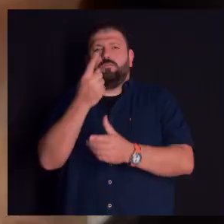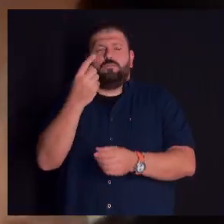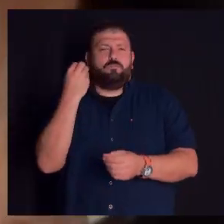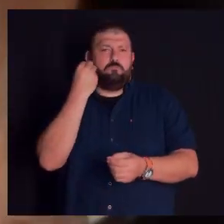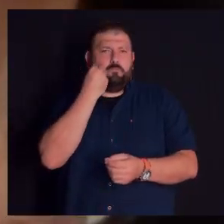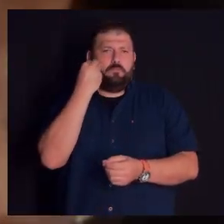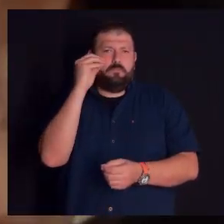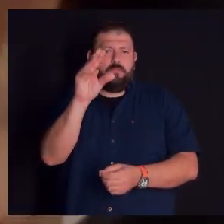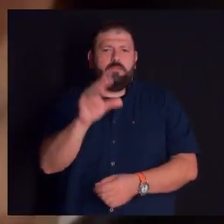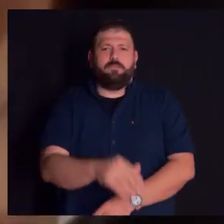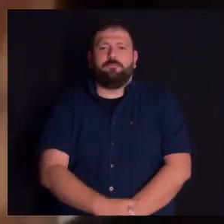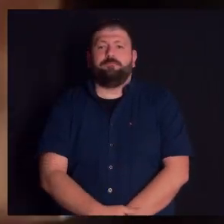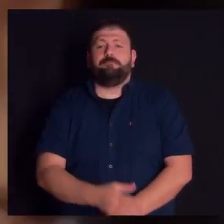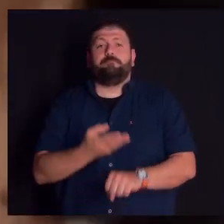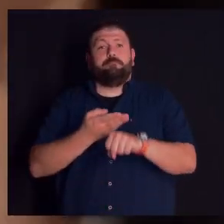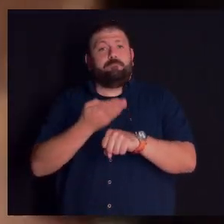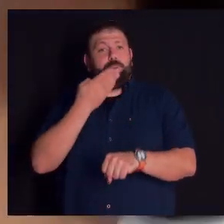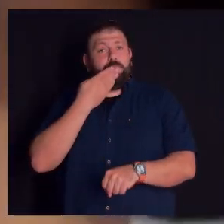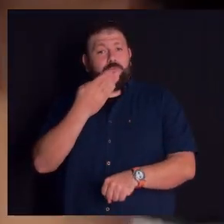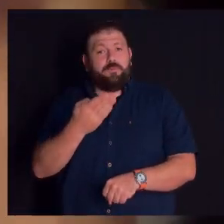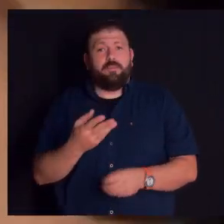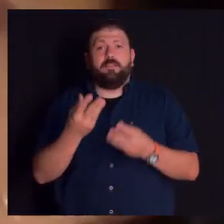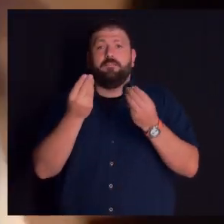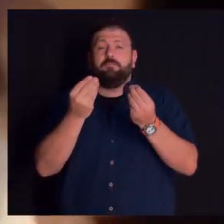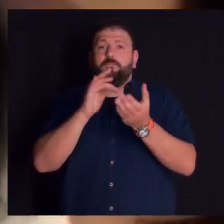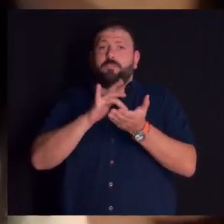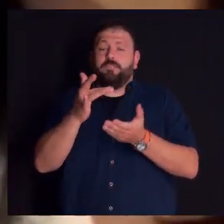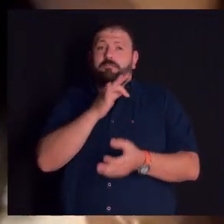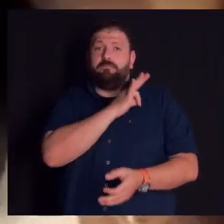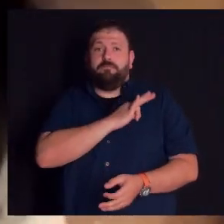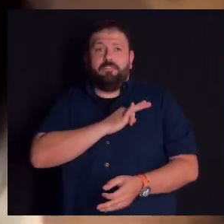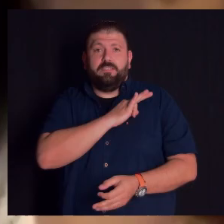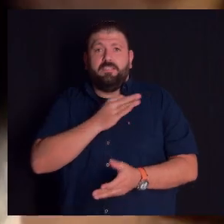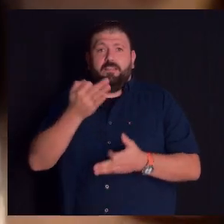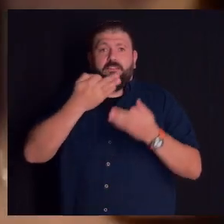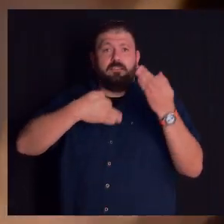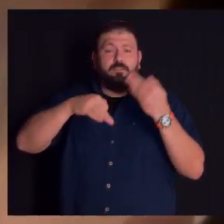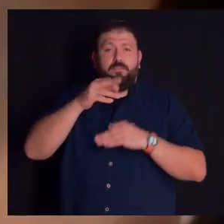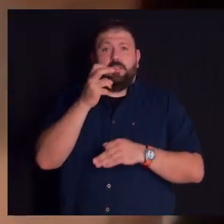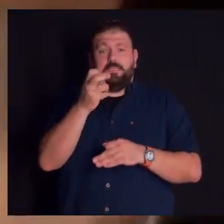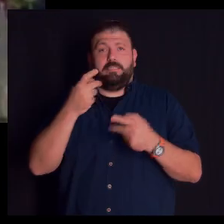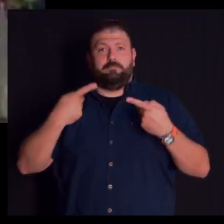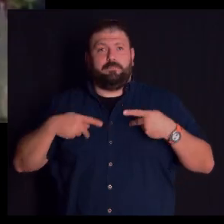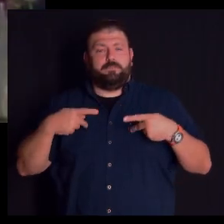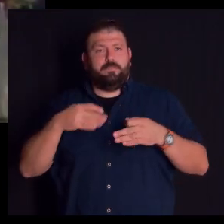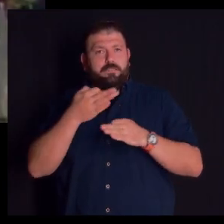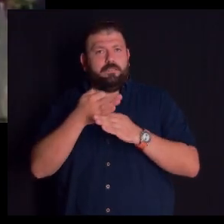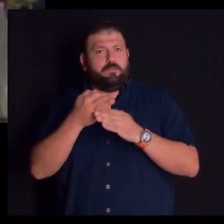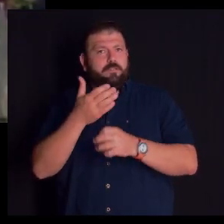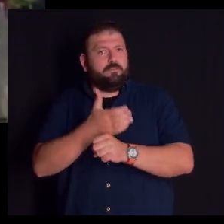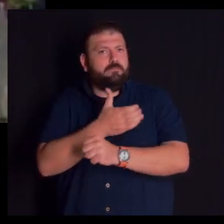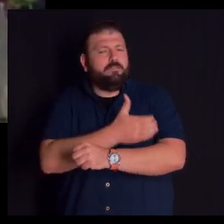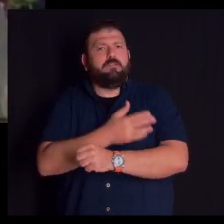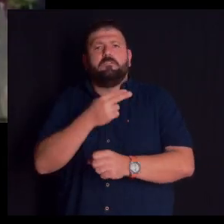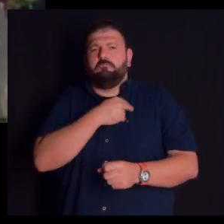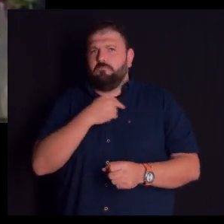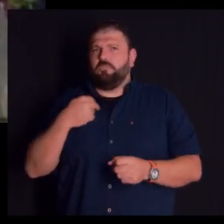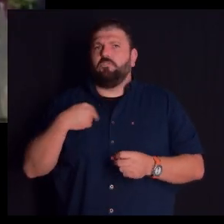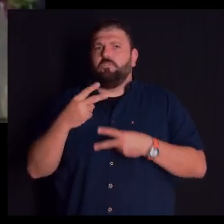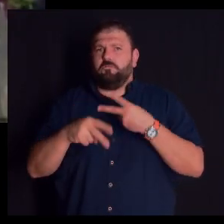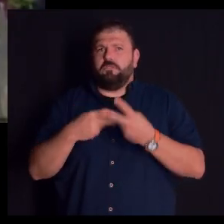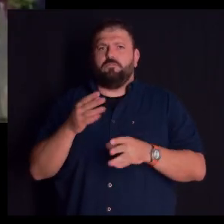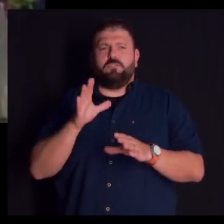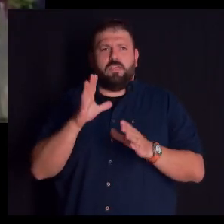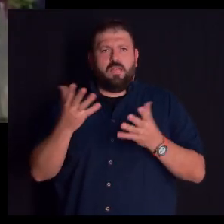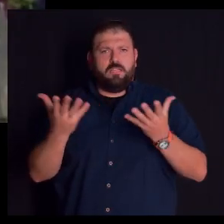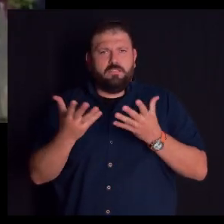send you a good kiss. Felicidades a todos, Congratulations, todos los everybody. que nos These acompañan are hoy. the Hoy ones vamos a that are tratar de with ser muy us right now.